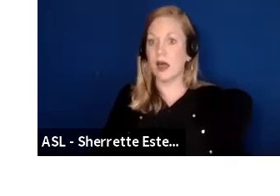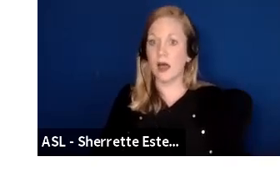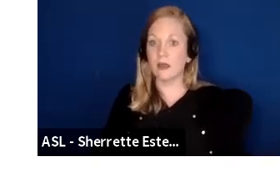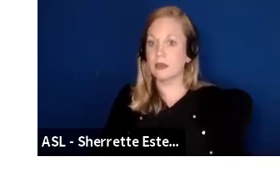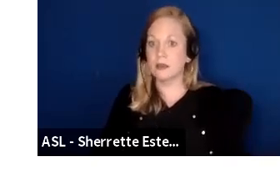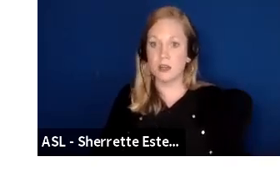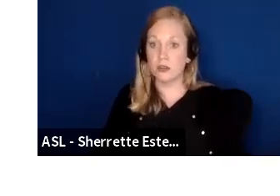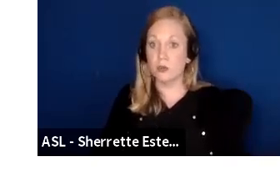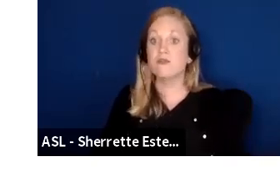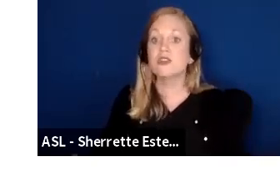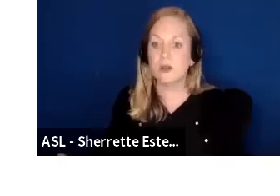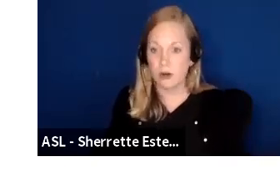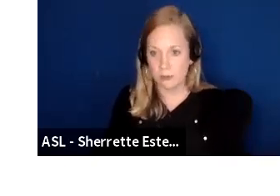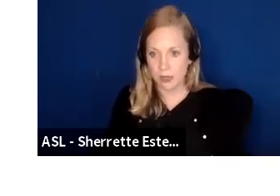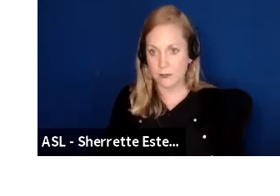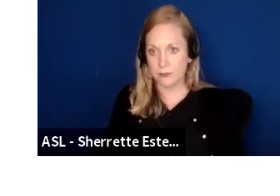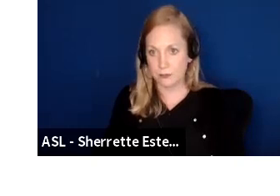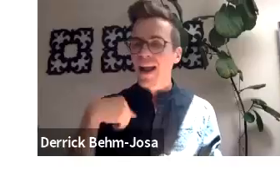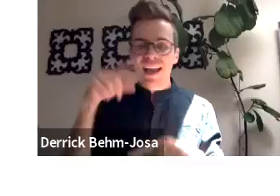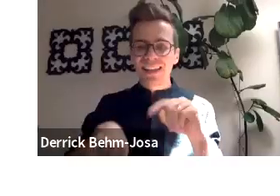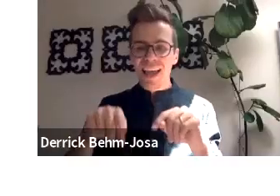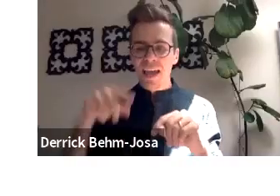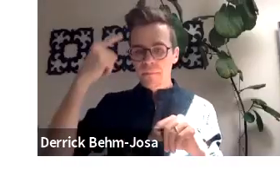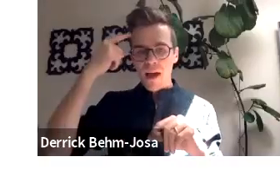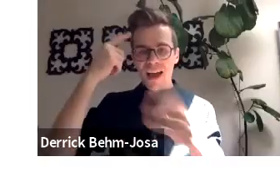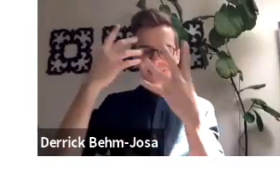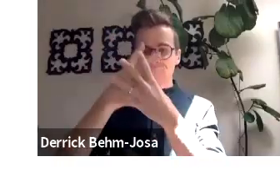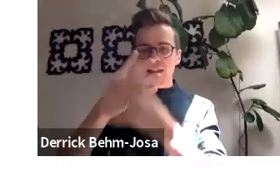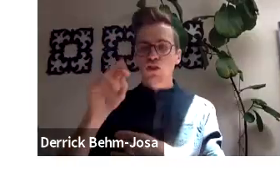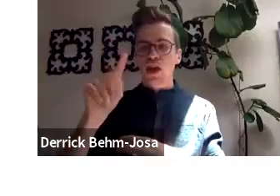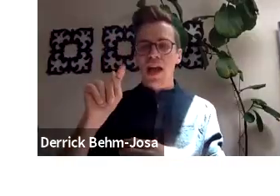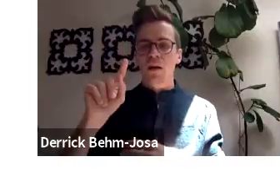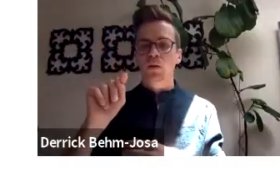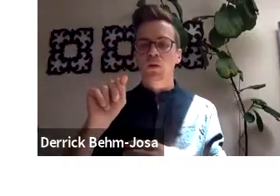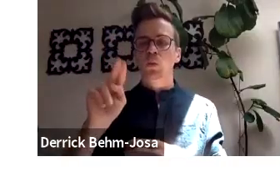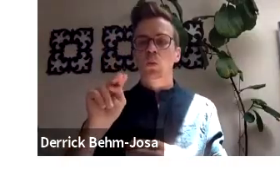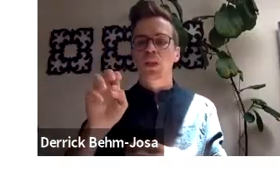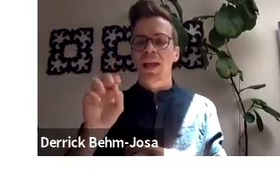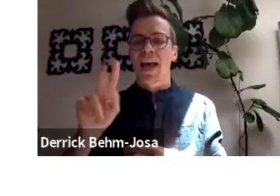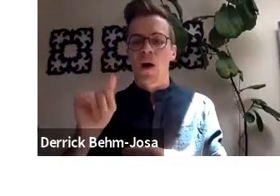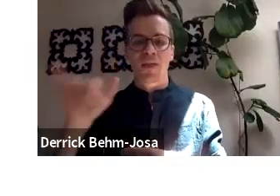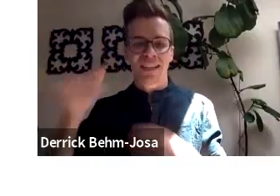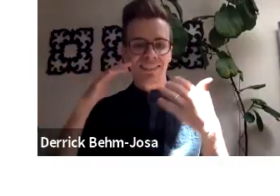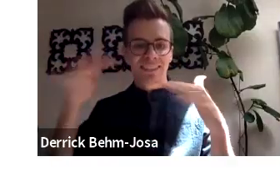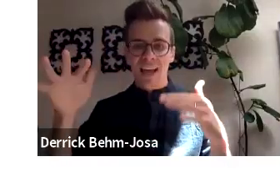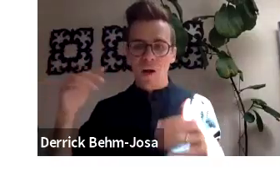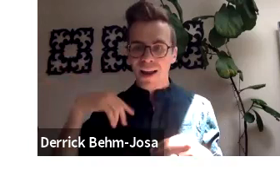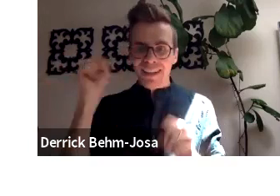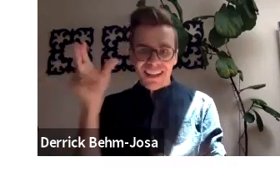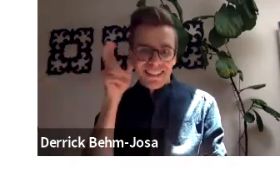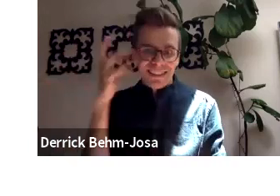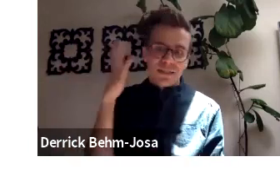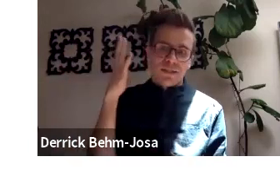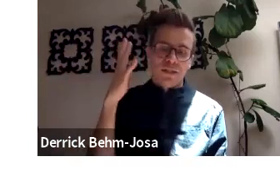and I can hear the refrigerator humming, but I cannot mentally filter out and tune